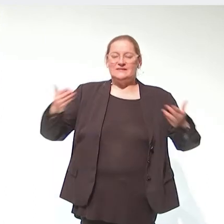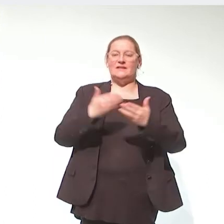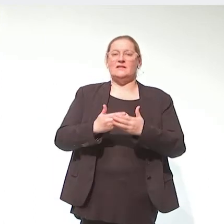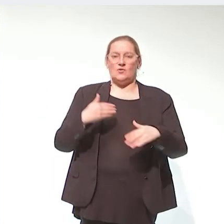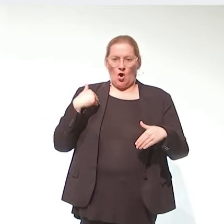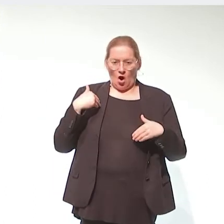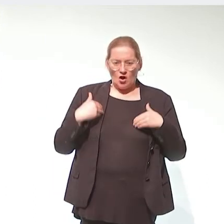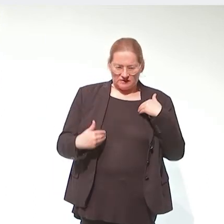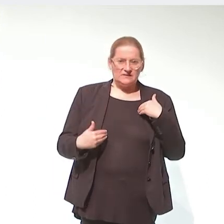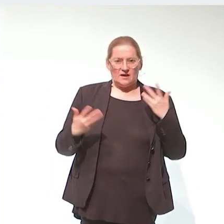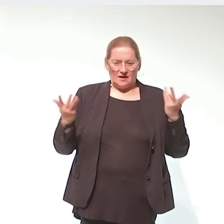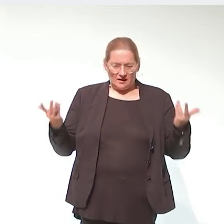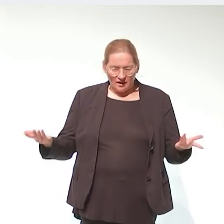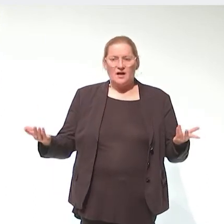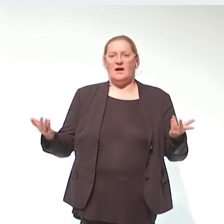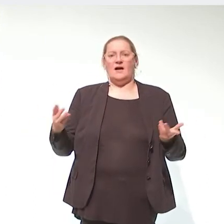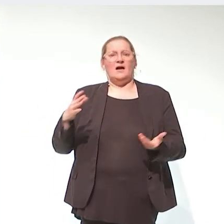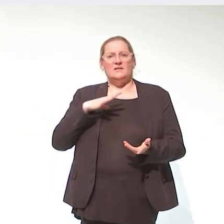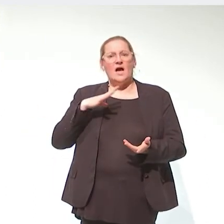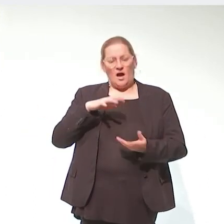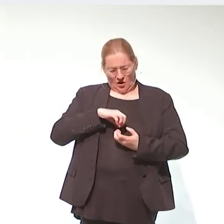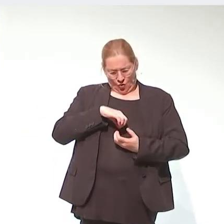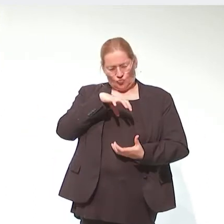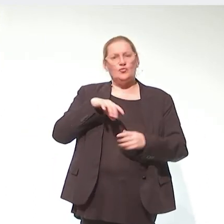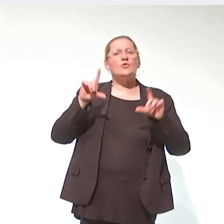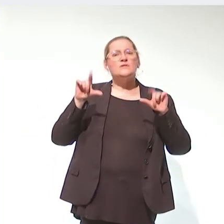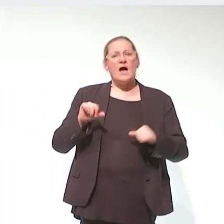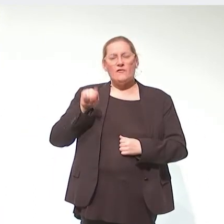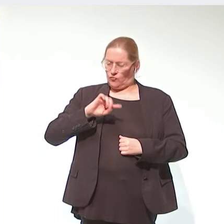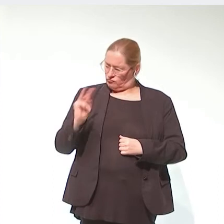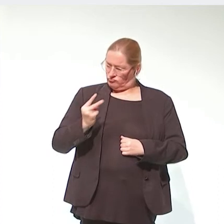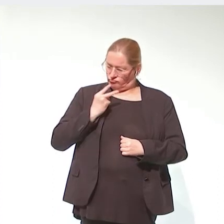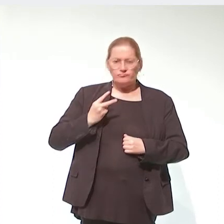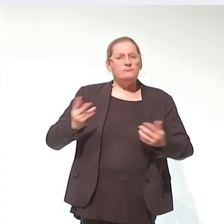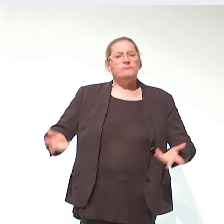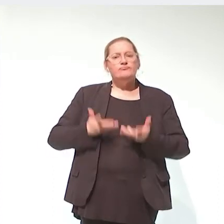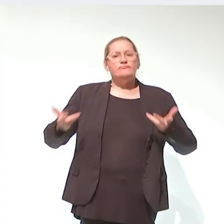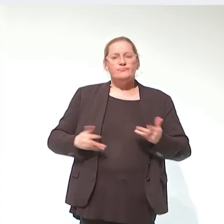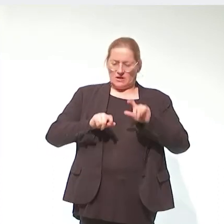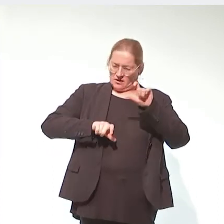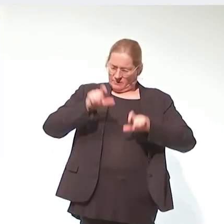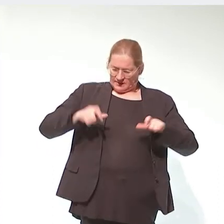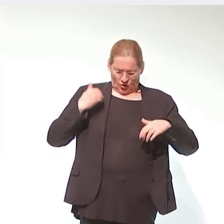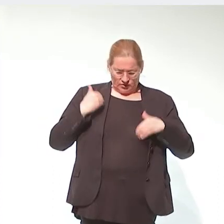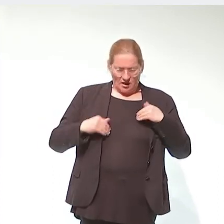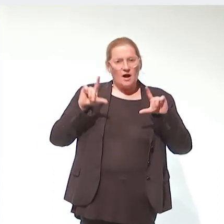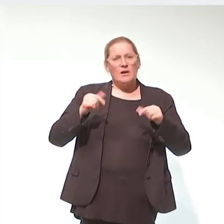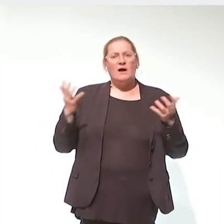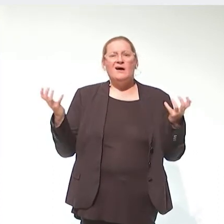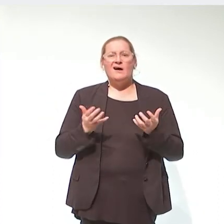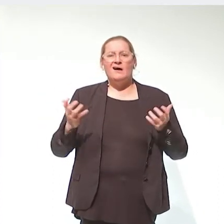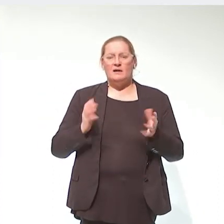So, the disabled and the handicapped have resources that needs to be acknowledged. We need to have these,